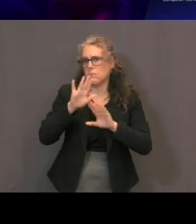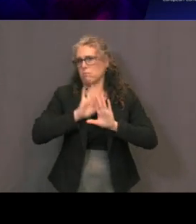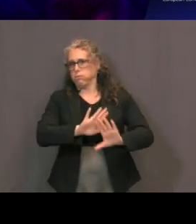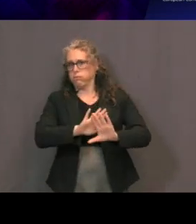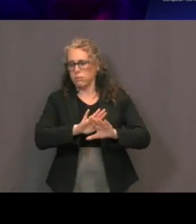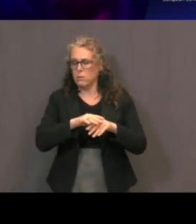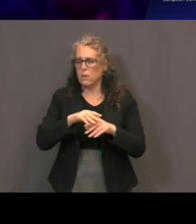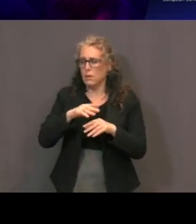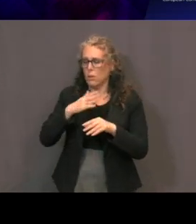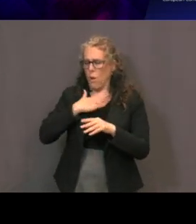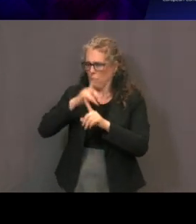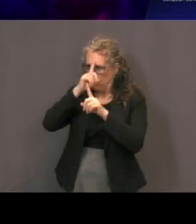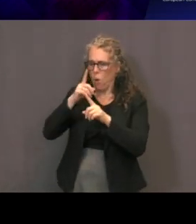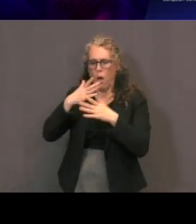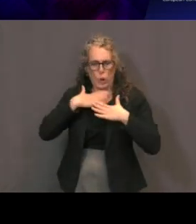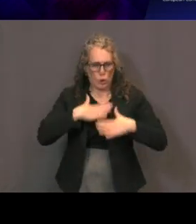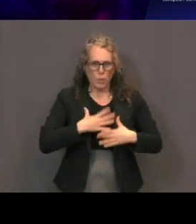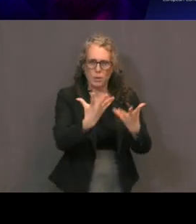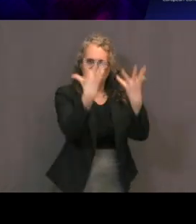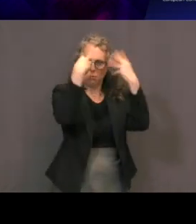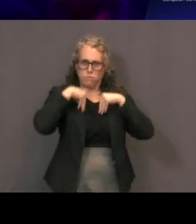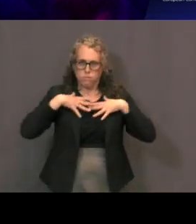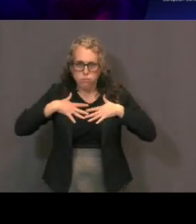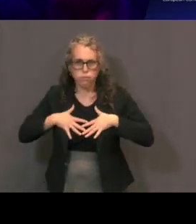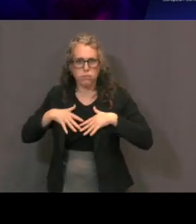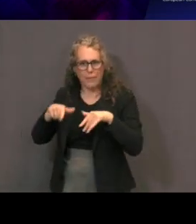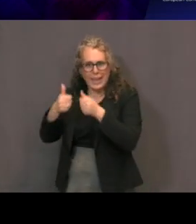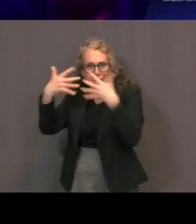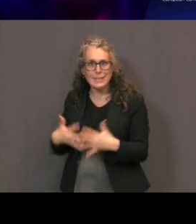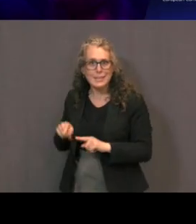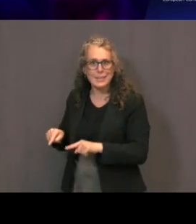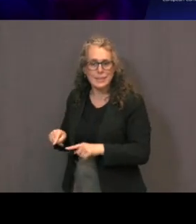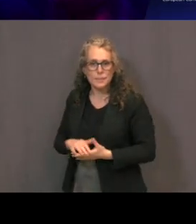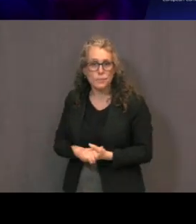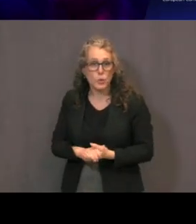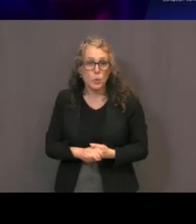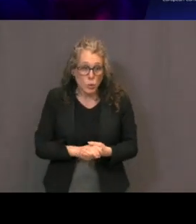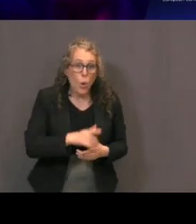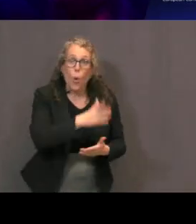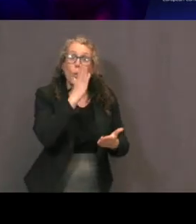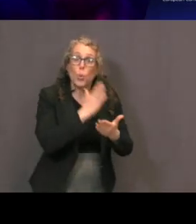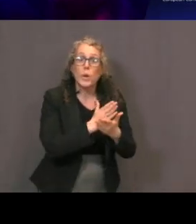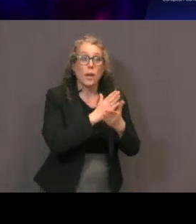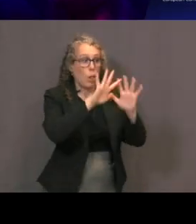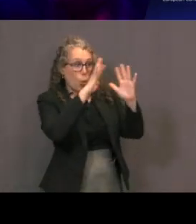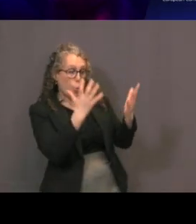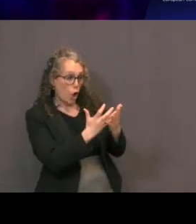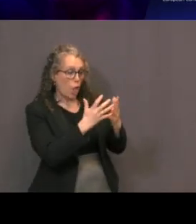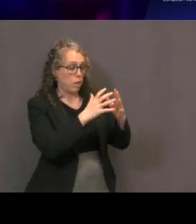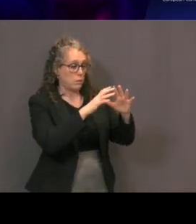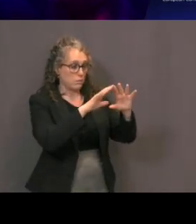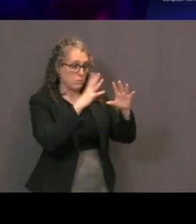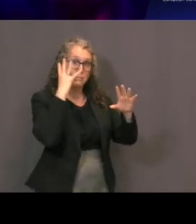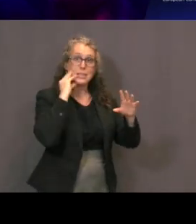when such agents combine their experience in the real world with the art of expressing themselves, like